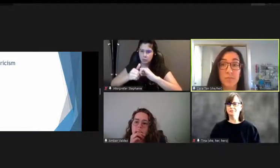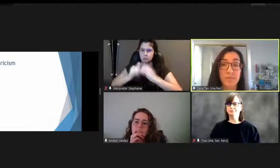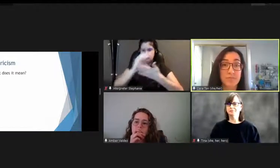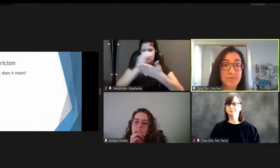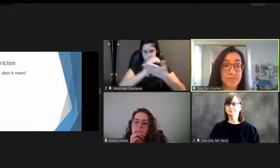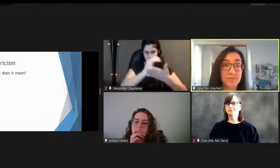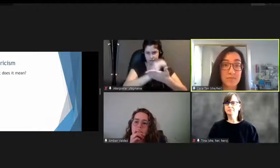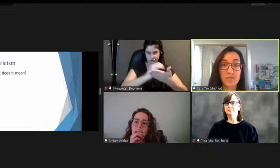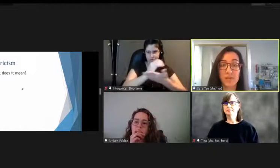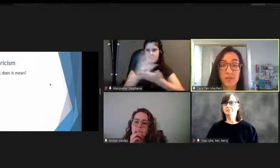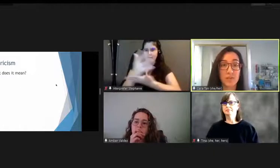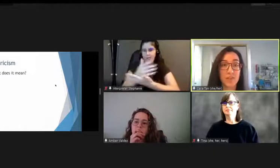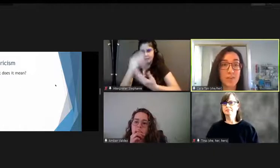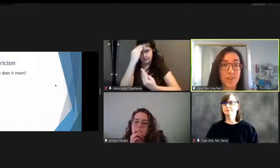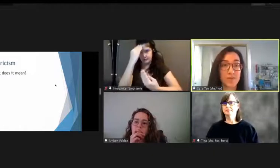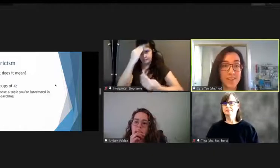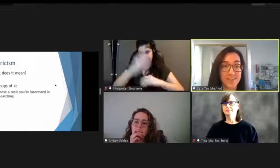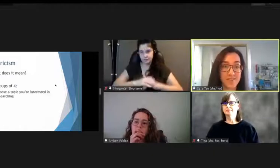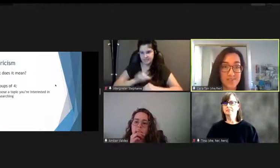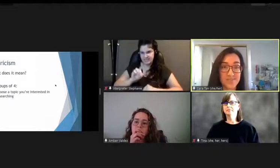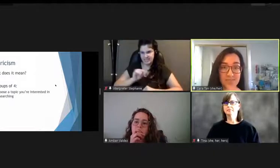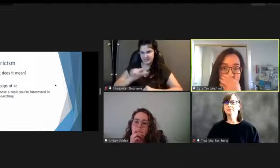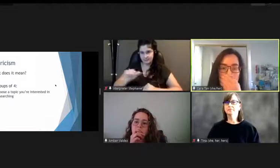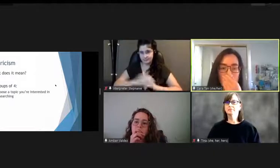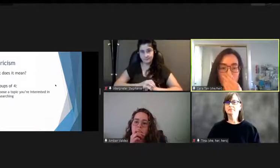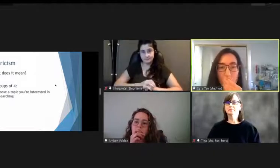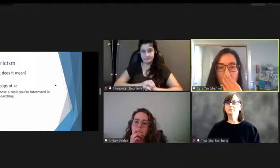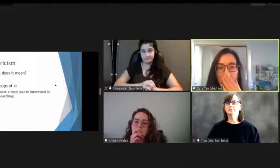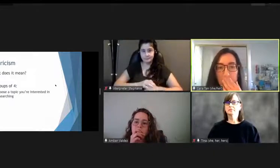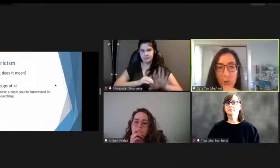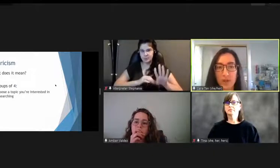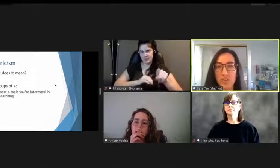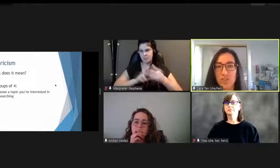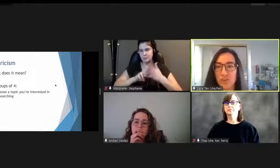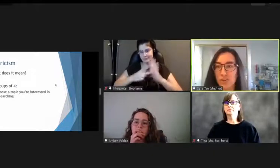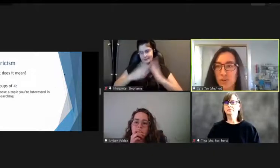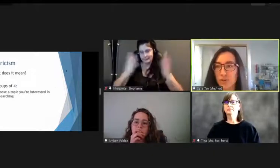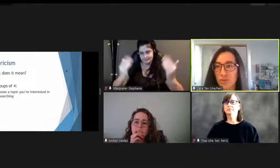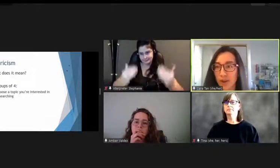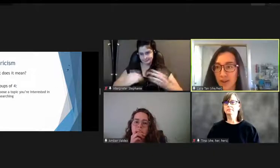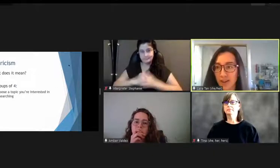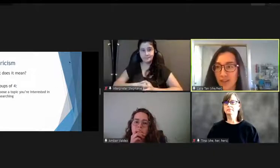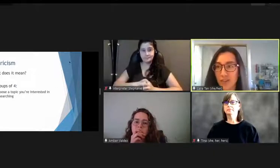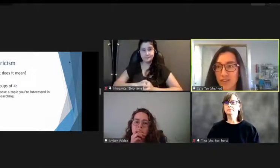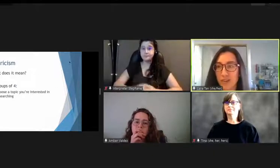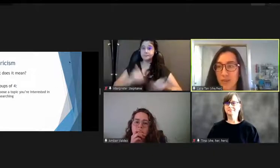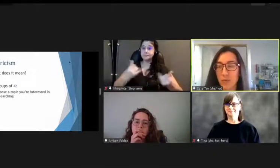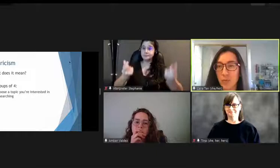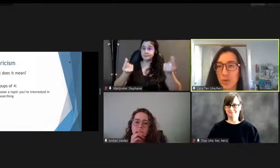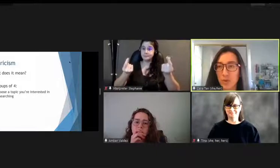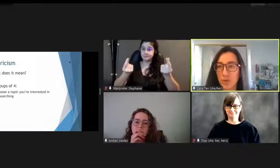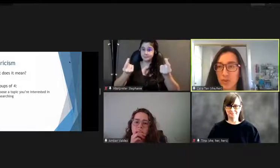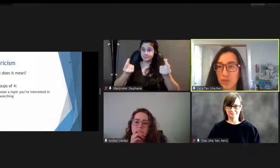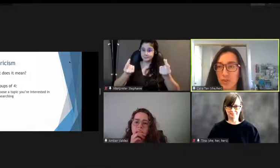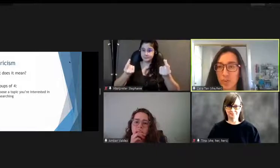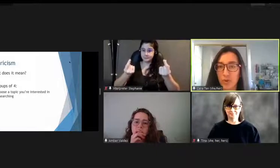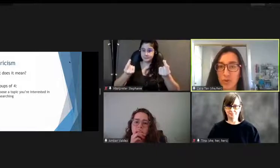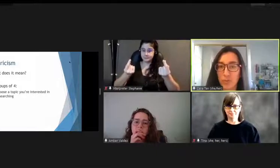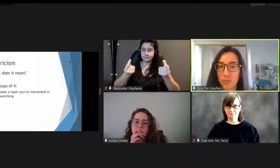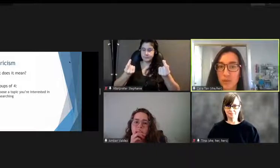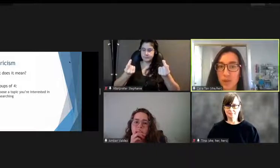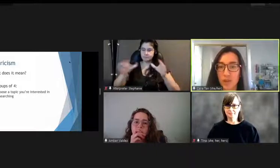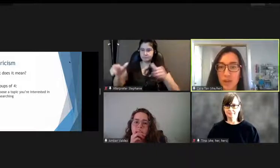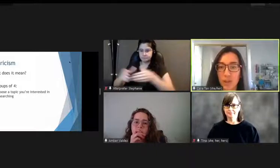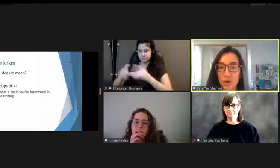Okay, so that's what that means. What I'm going to do right now is I am going to put you into small